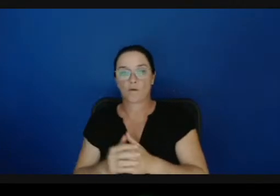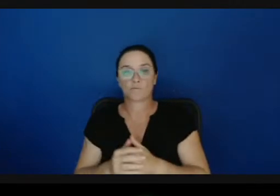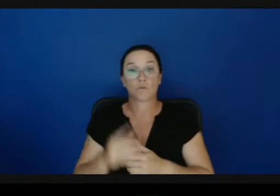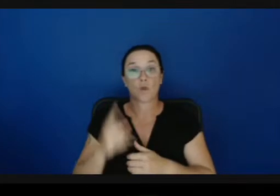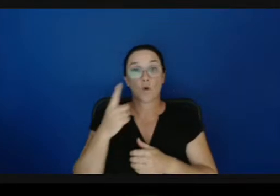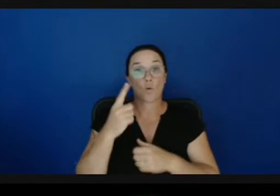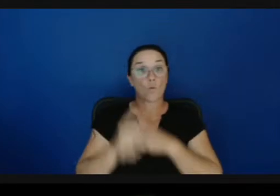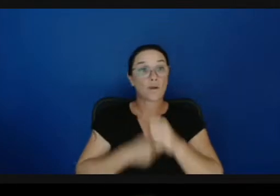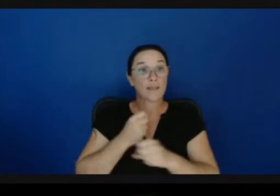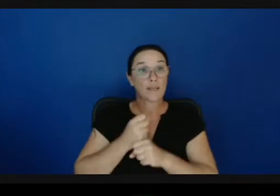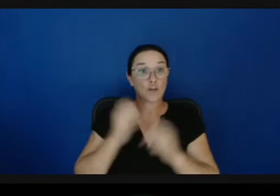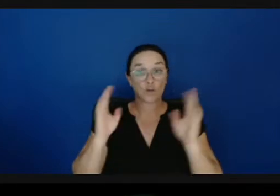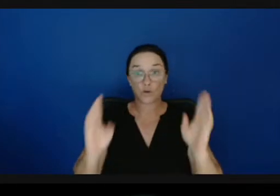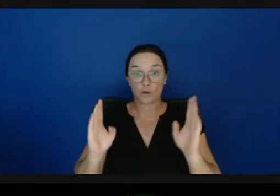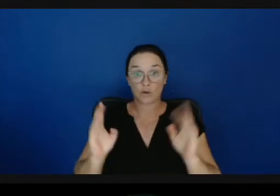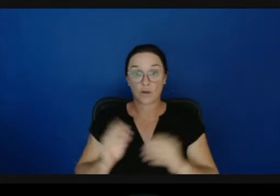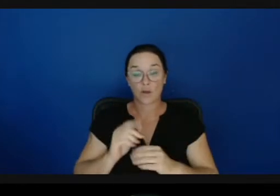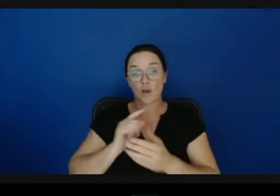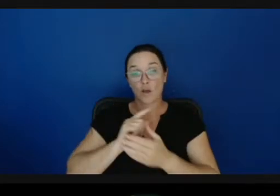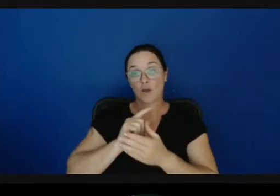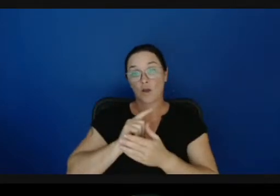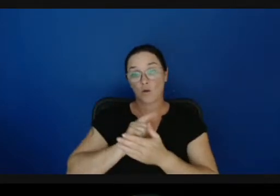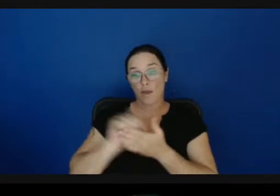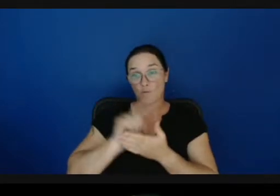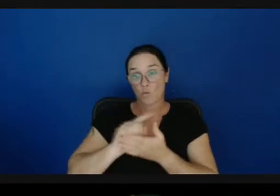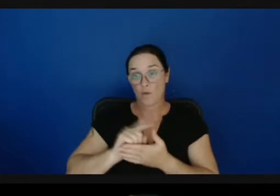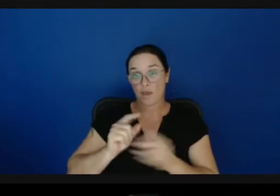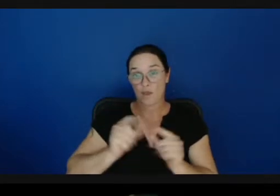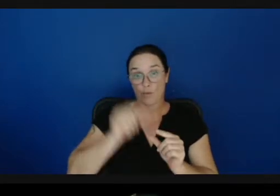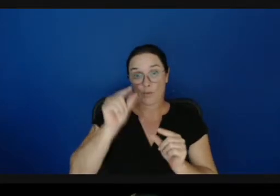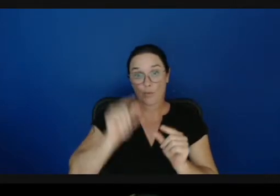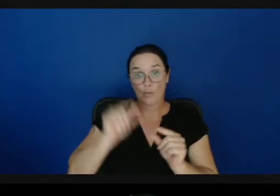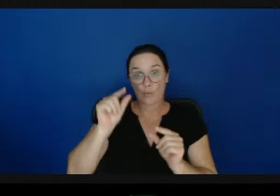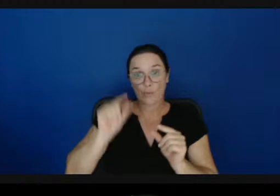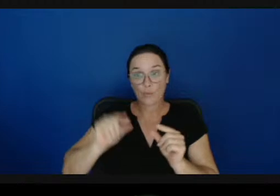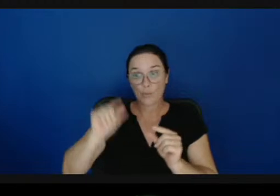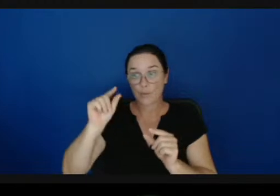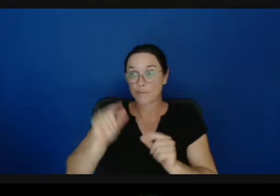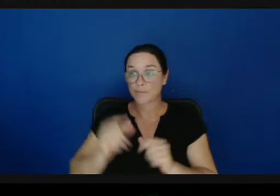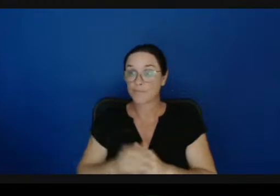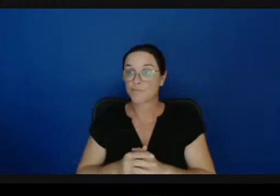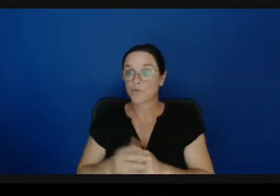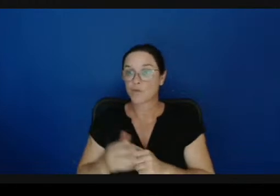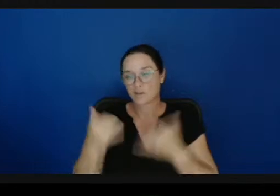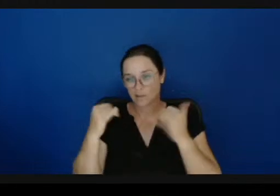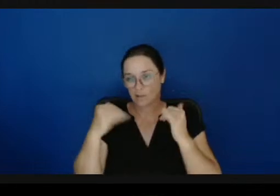earthquakes per week now, we're coming up low still, as you can see here.